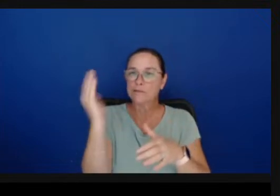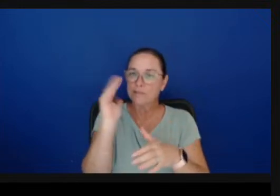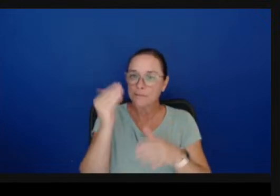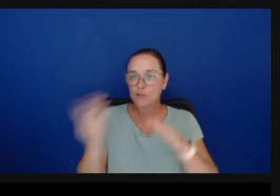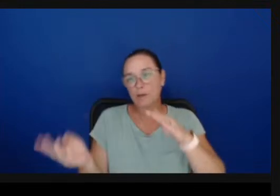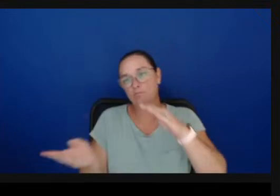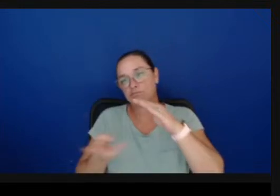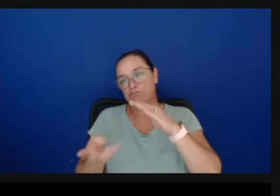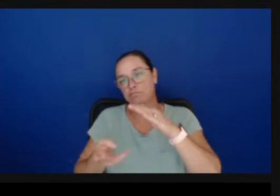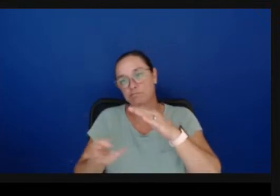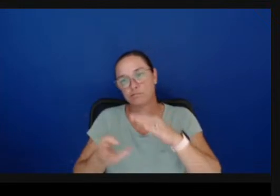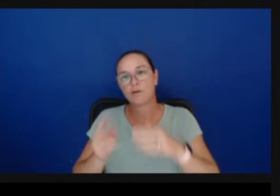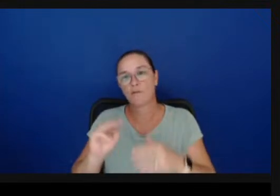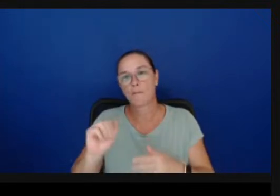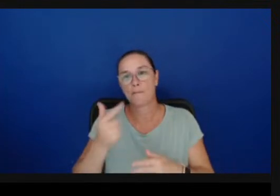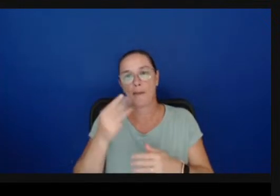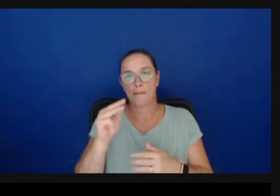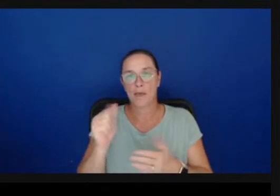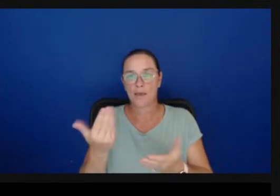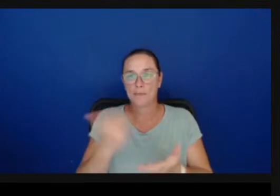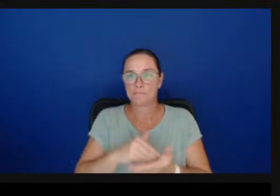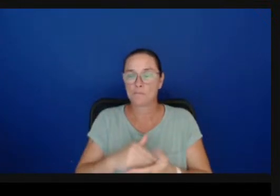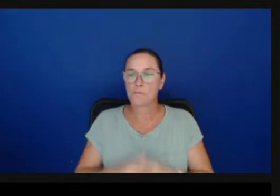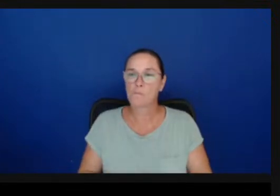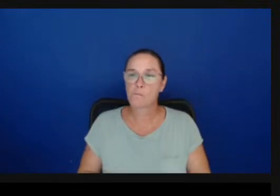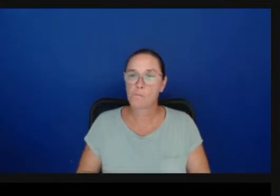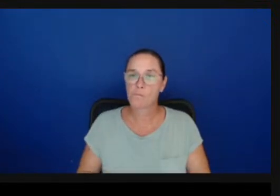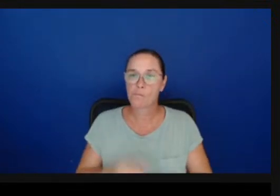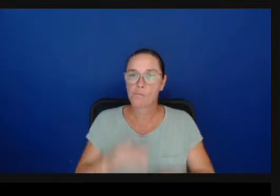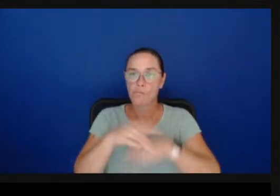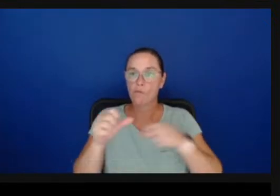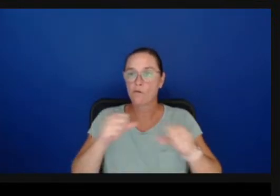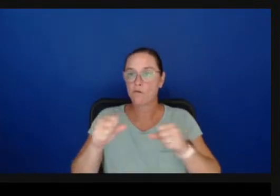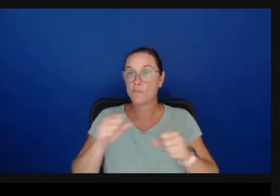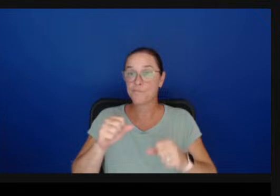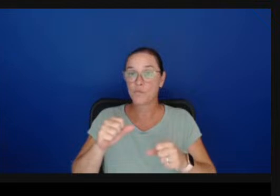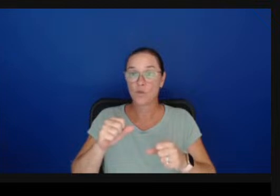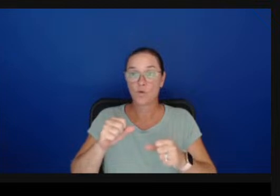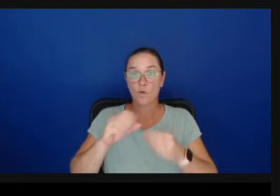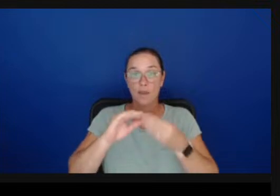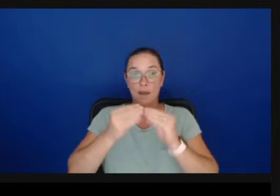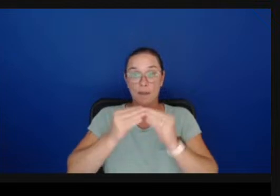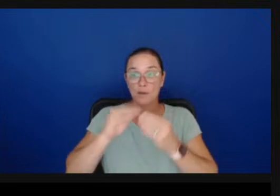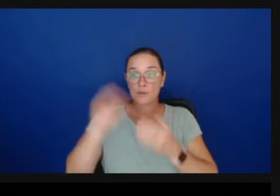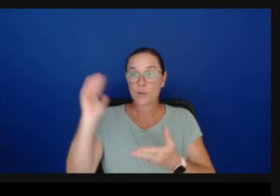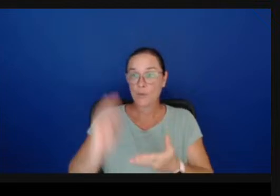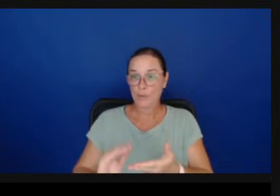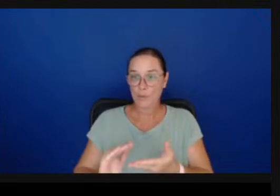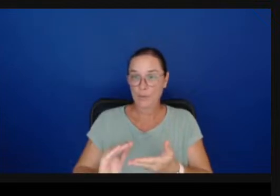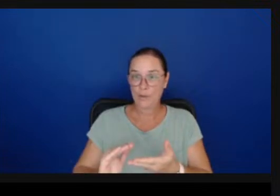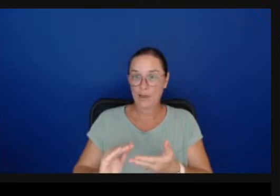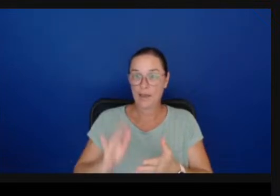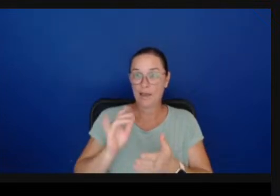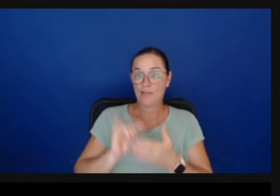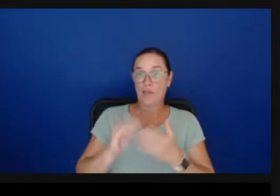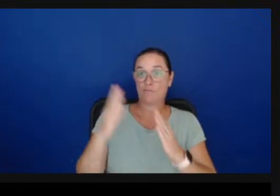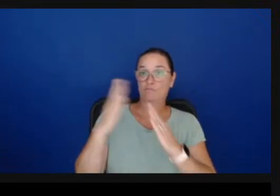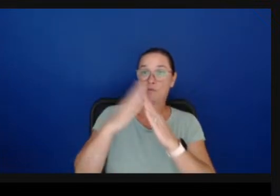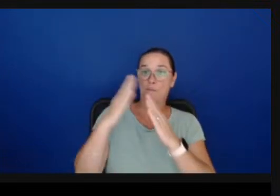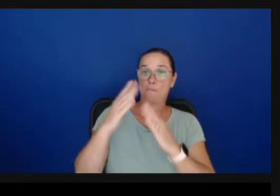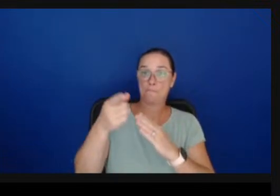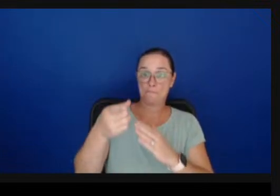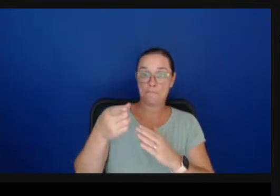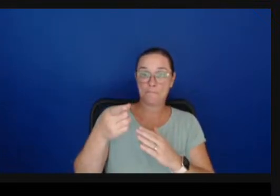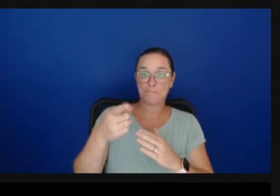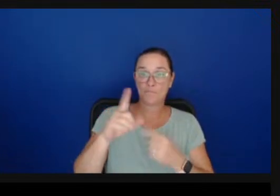in another place here shortly. Earthquake rates have dropped substantially. Earthquakes per day here is a peak as we